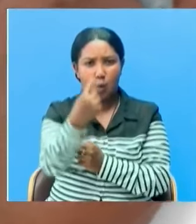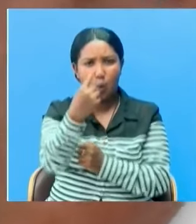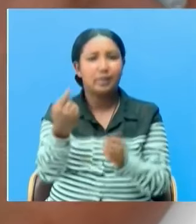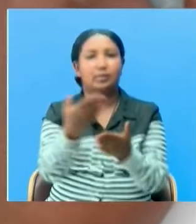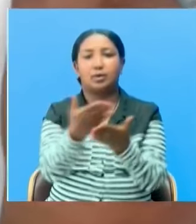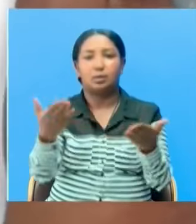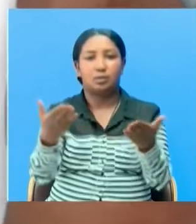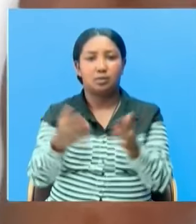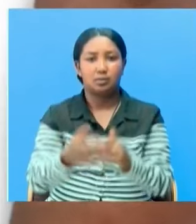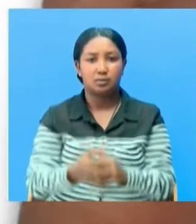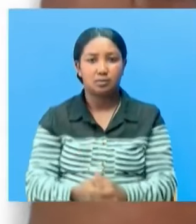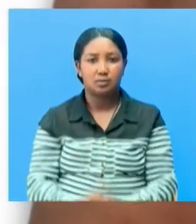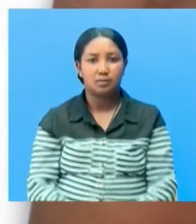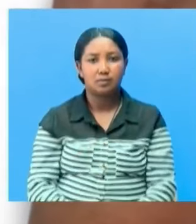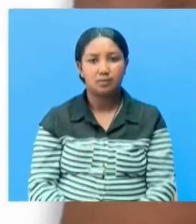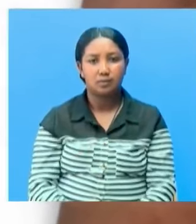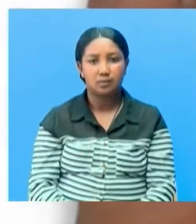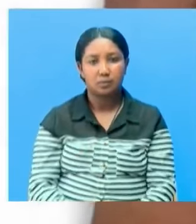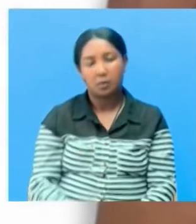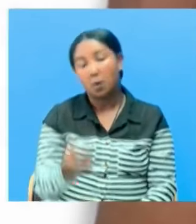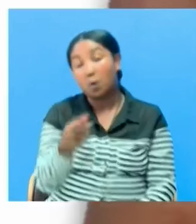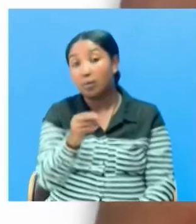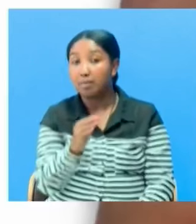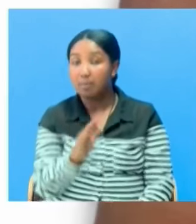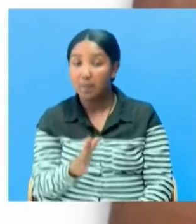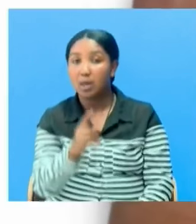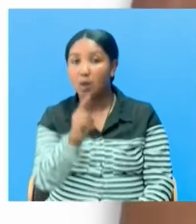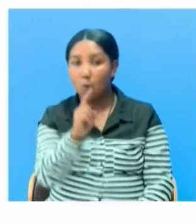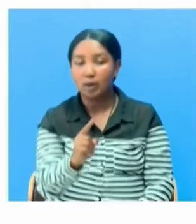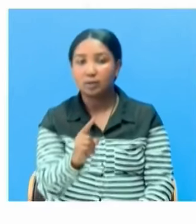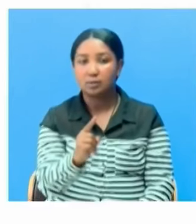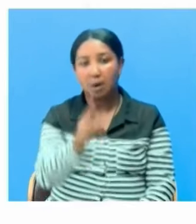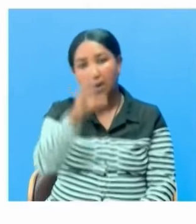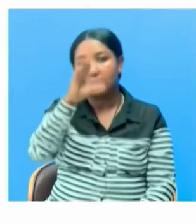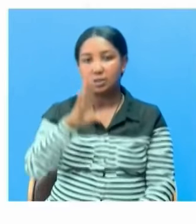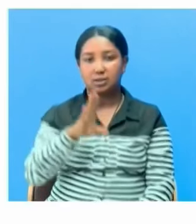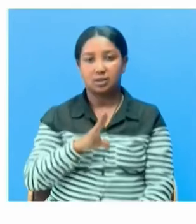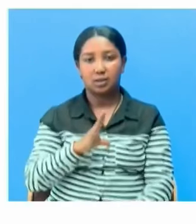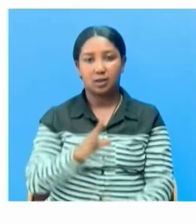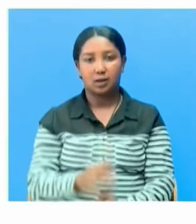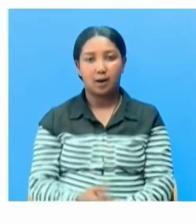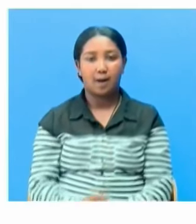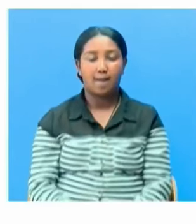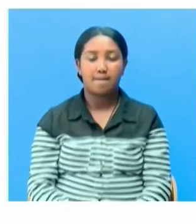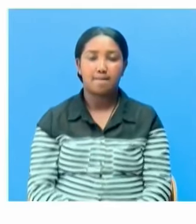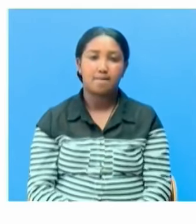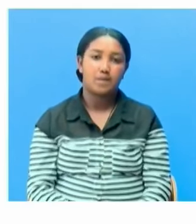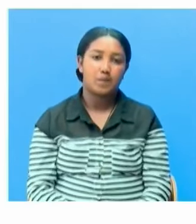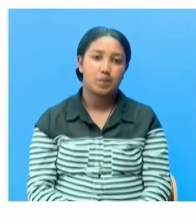thing, or maybe one person,